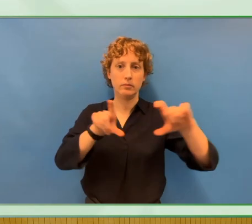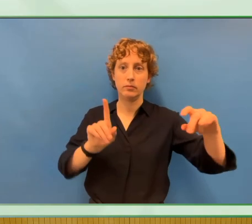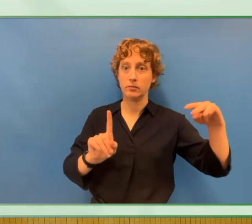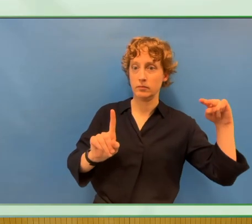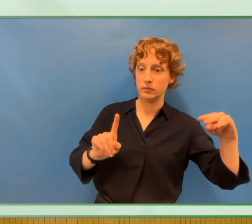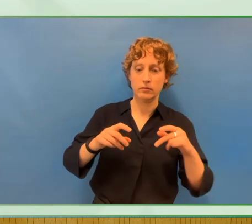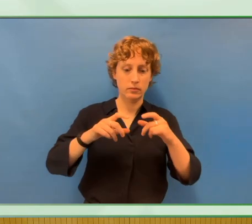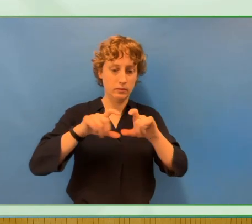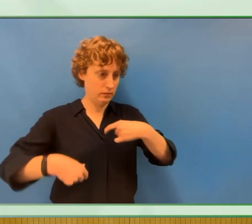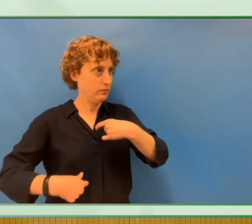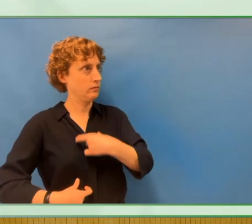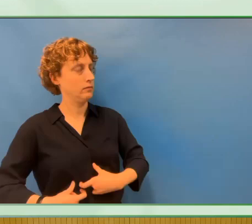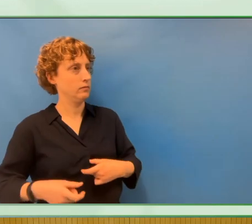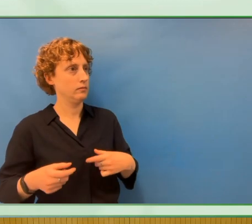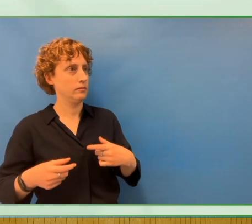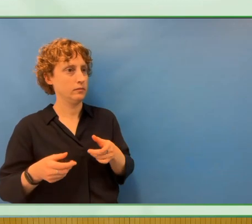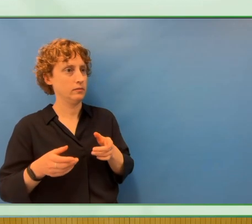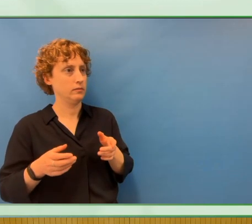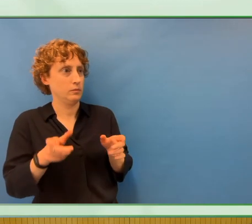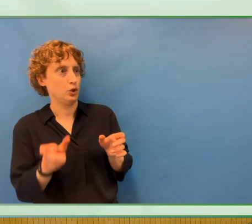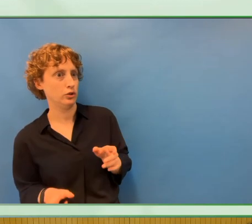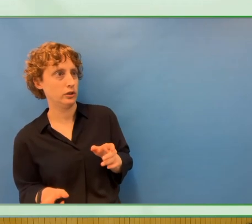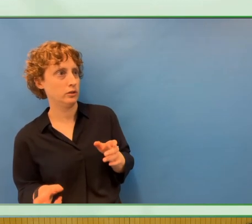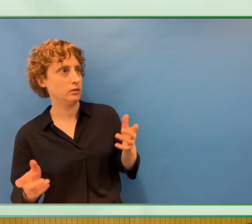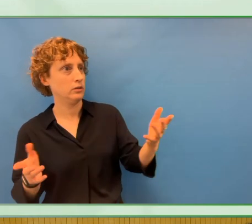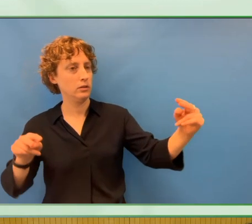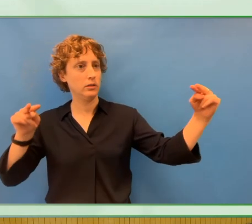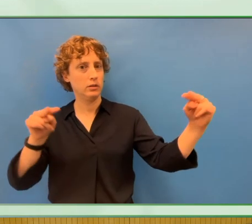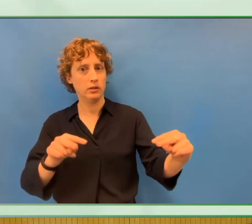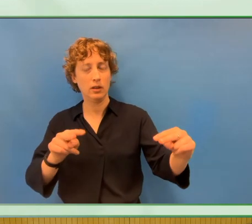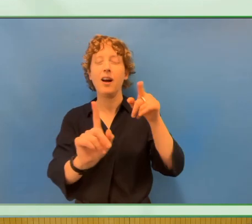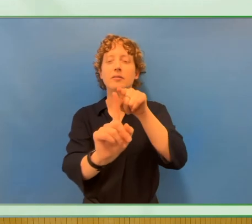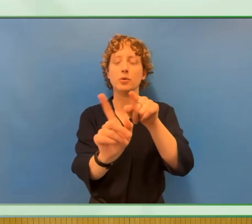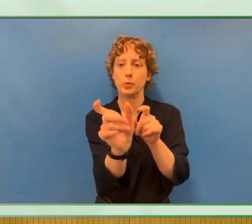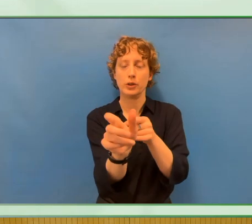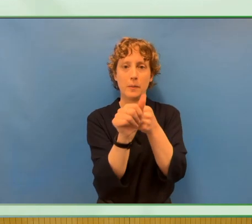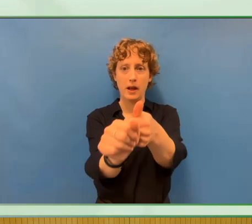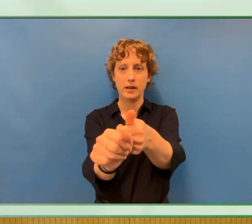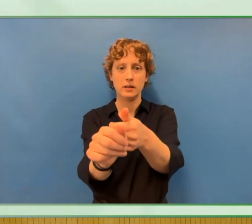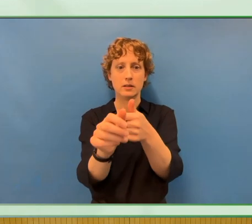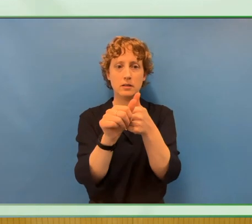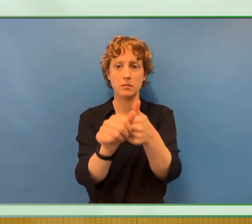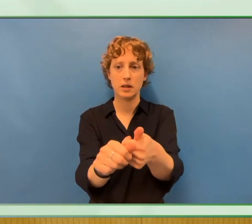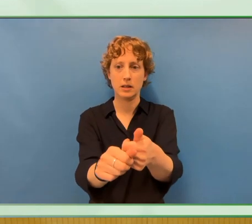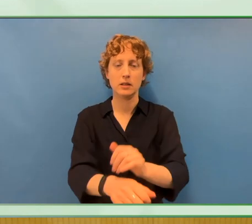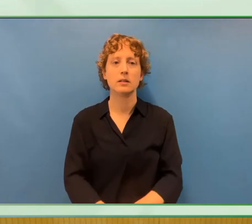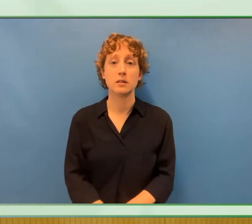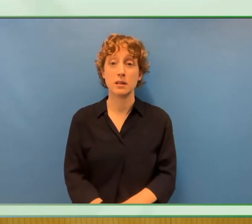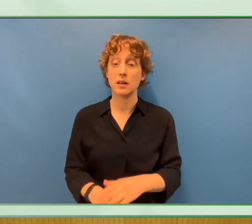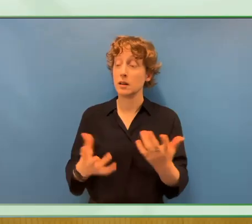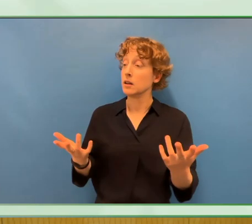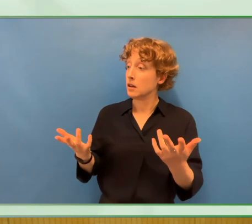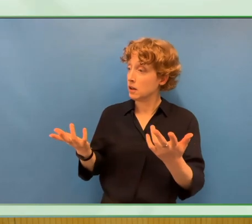things. So Compliance, that's the word I wanted. compliance is like fertilizer.